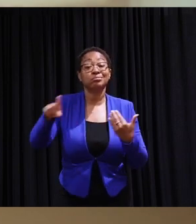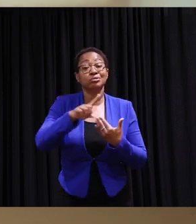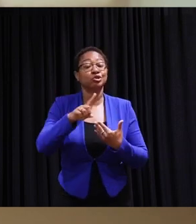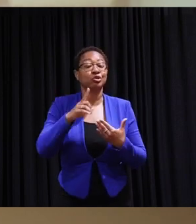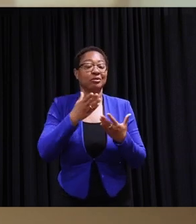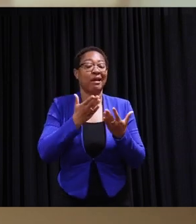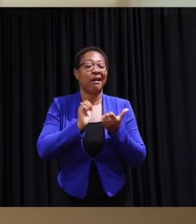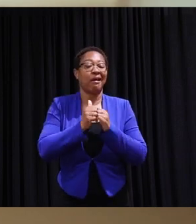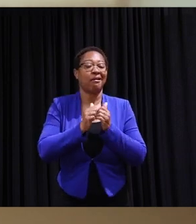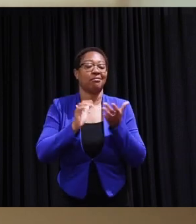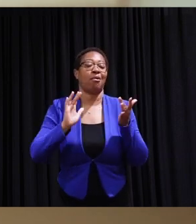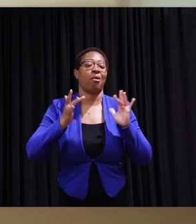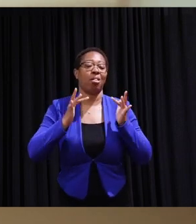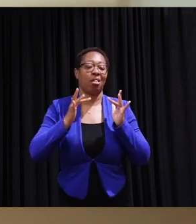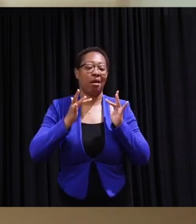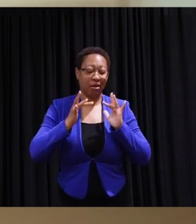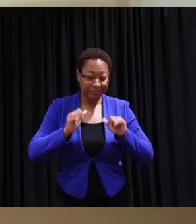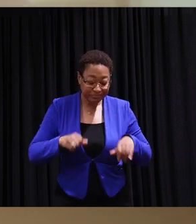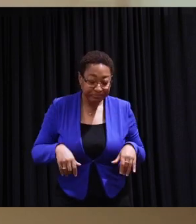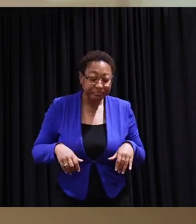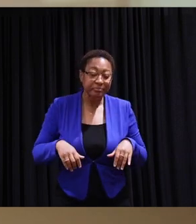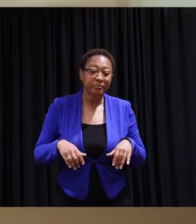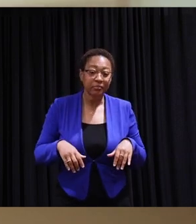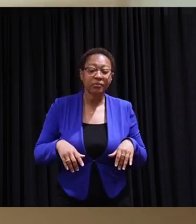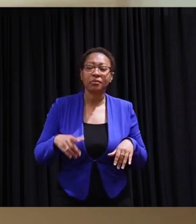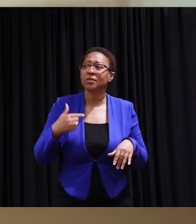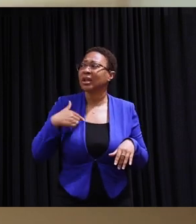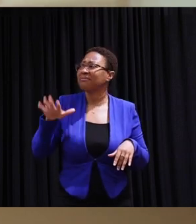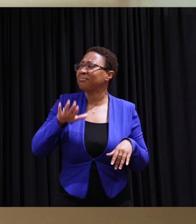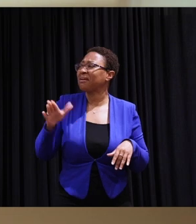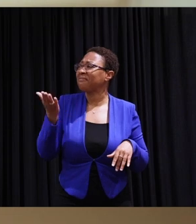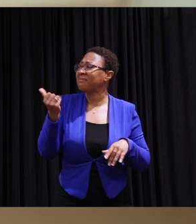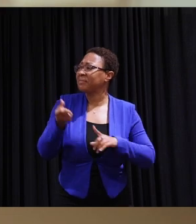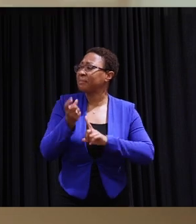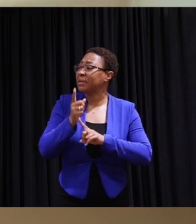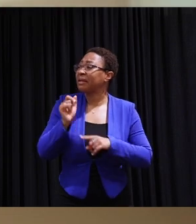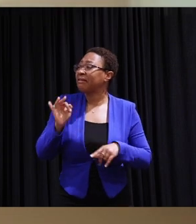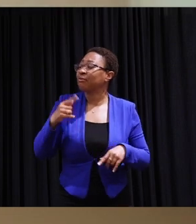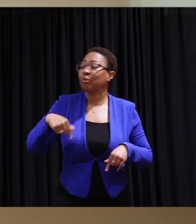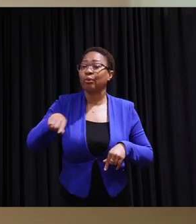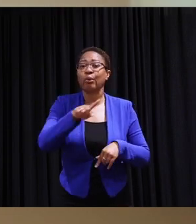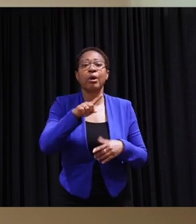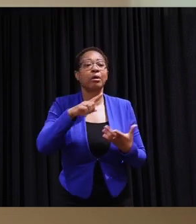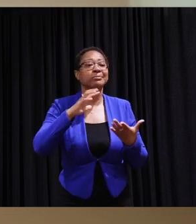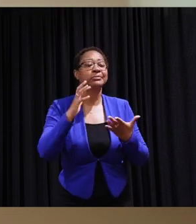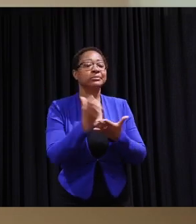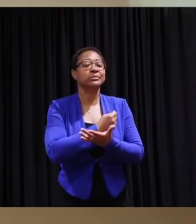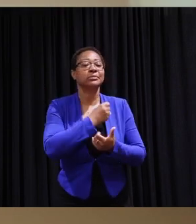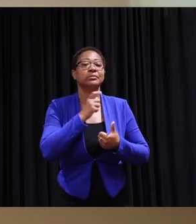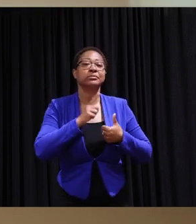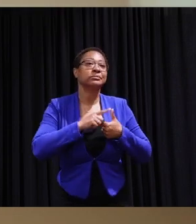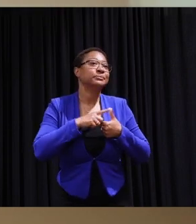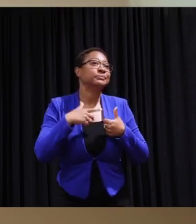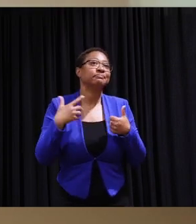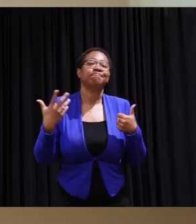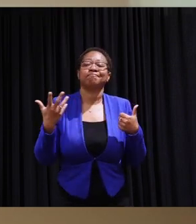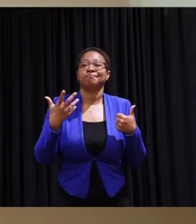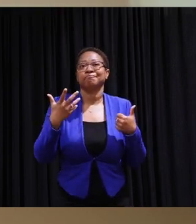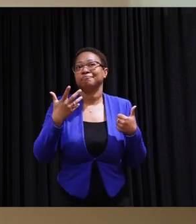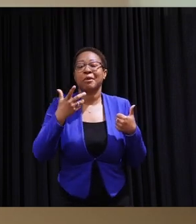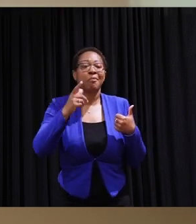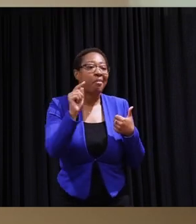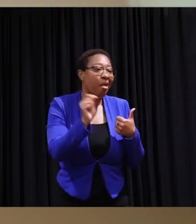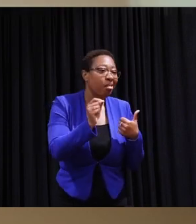everyone online. And we have about 15 minutes that if you want to go and maybe